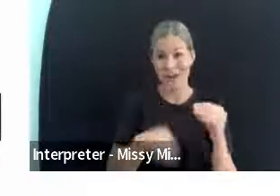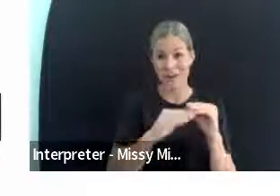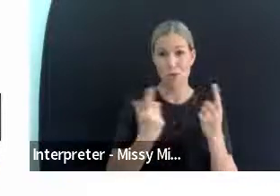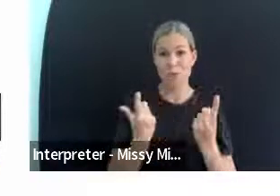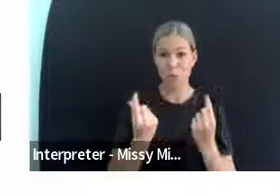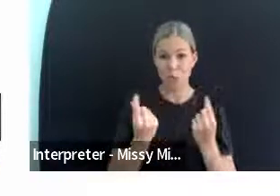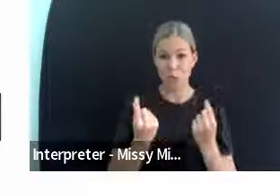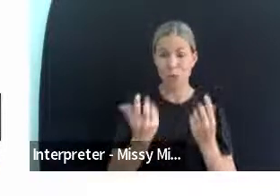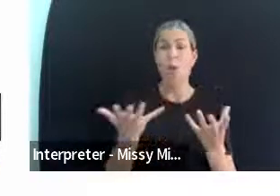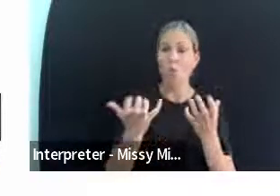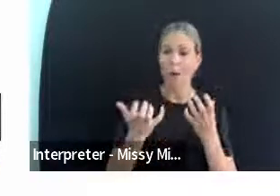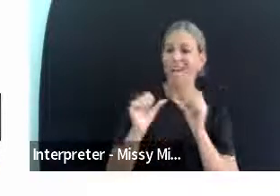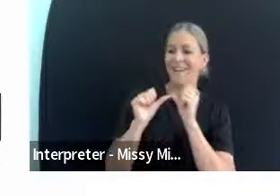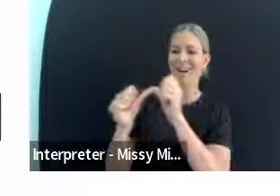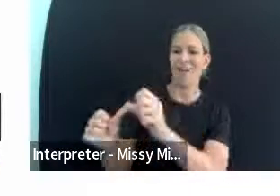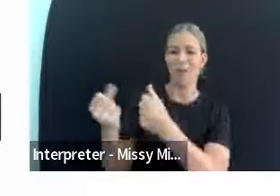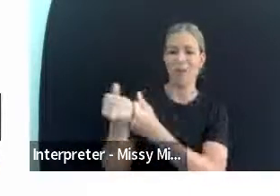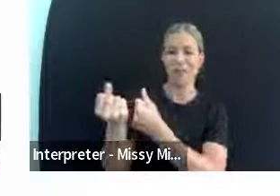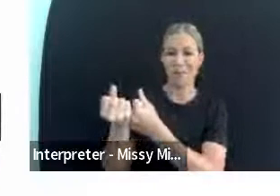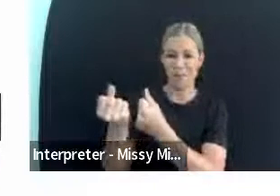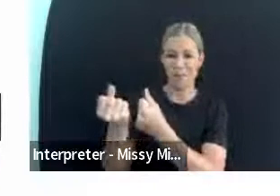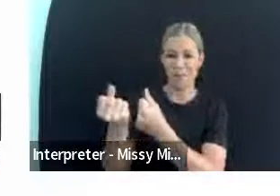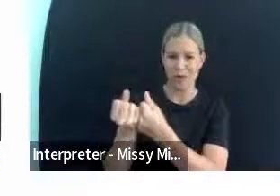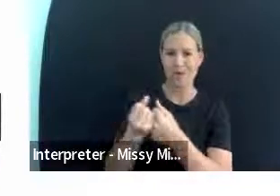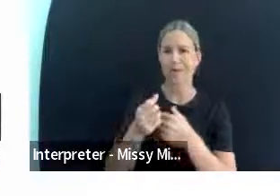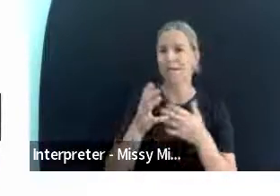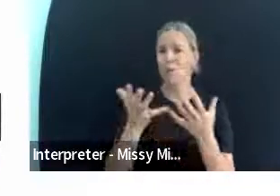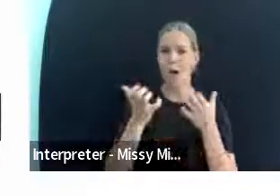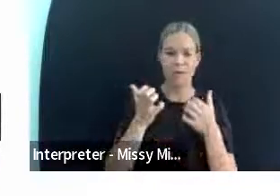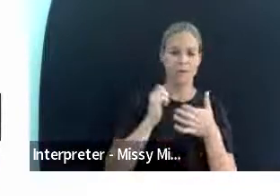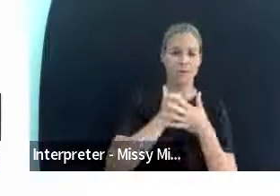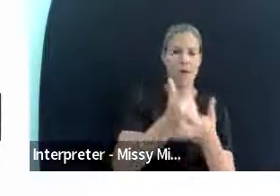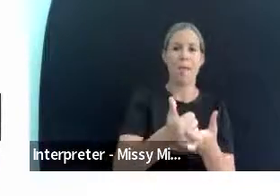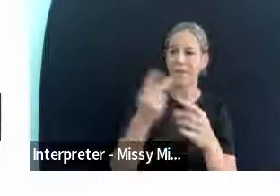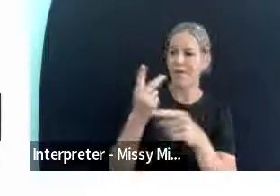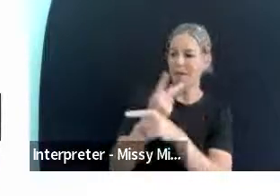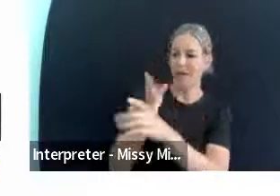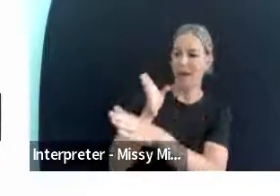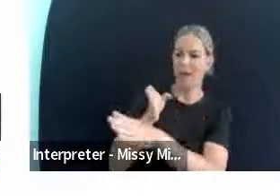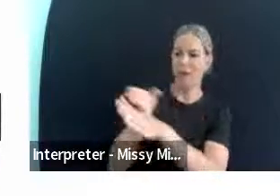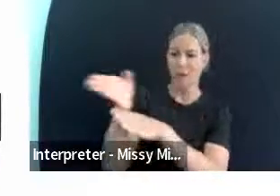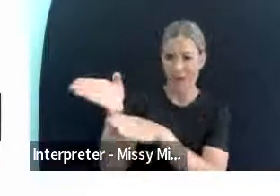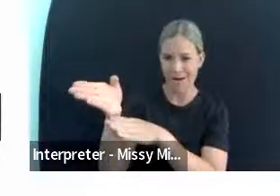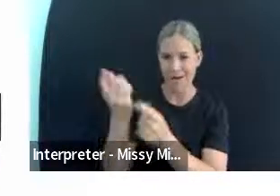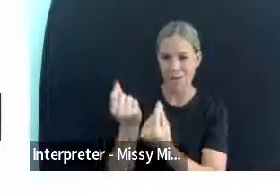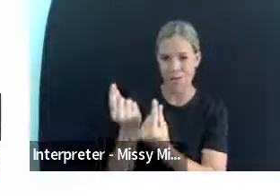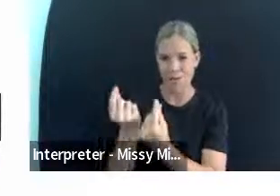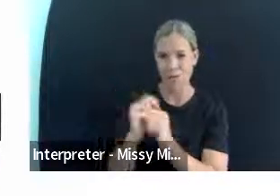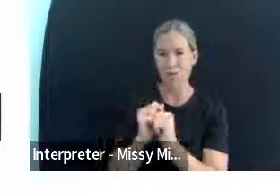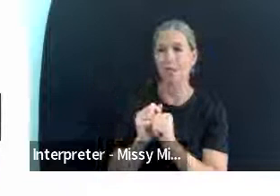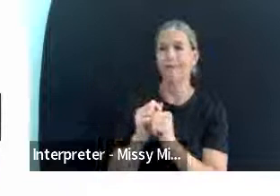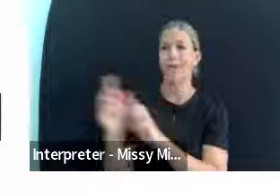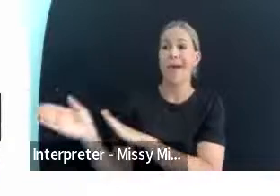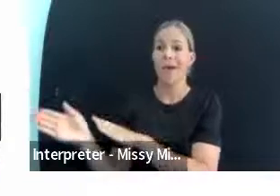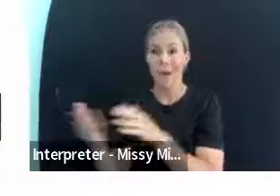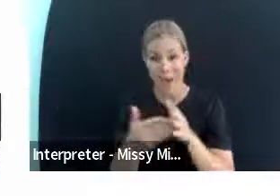I'm going to hope that you are launching them on a career path, and that they will need to come back and say, oh, I've gotten a new